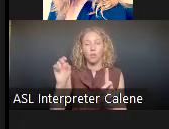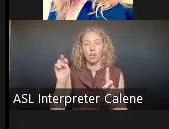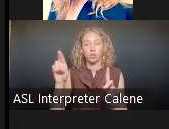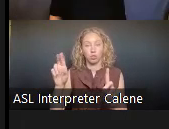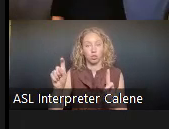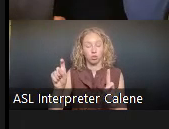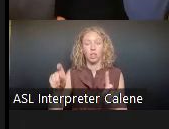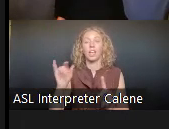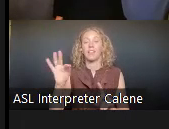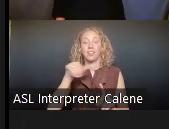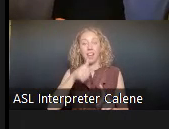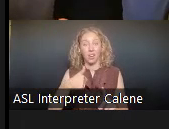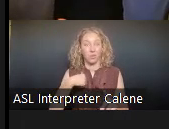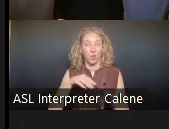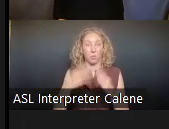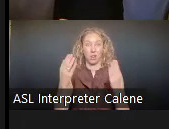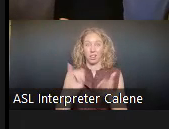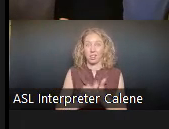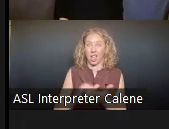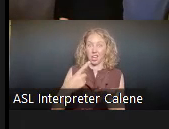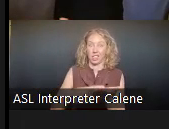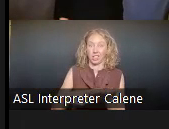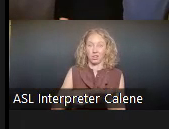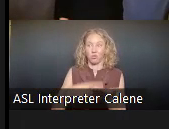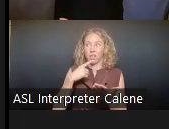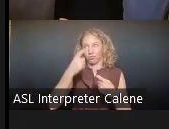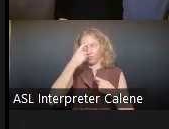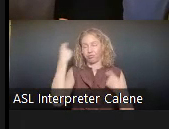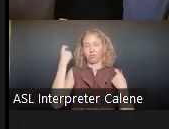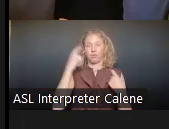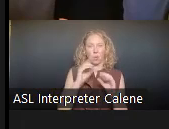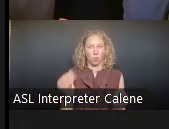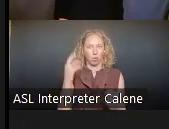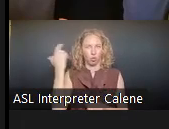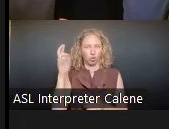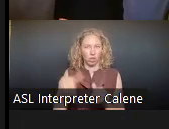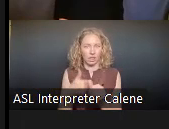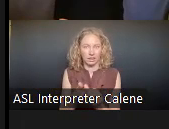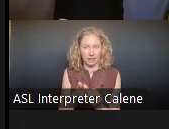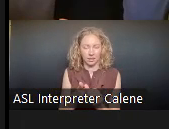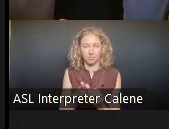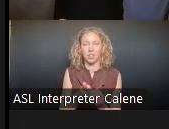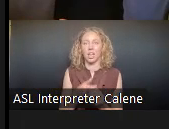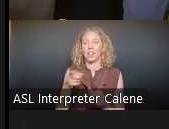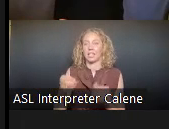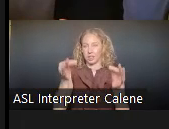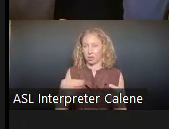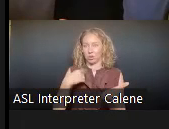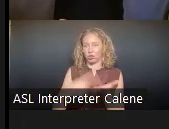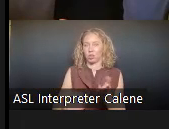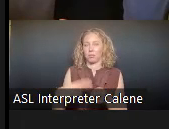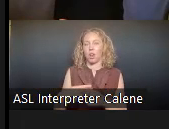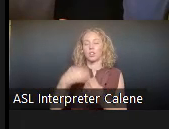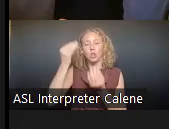a door to a wound for no reason, so to speak. Well, this decision, which we refer to as a notify